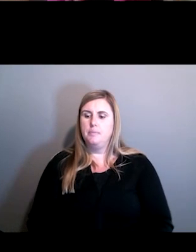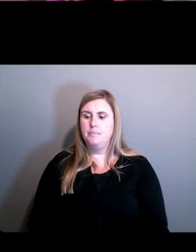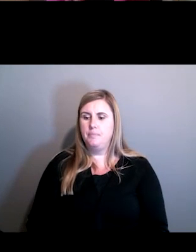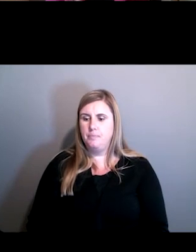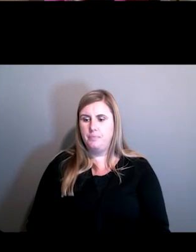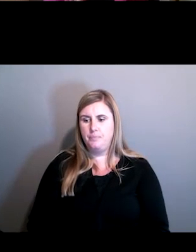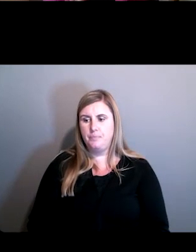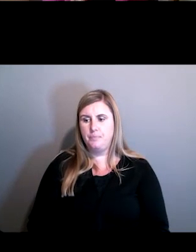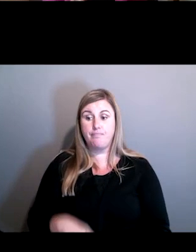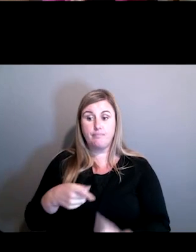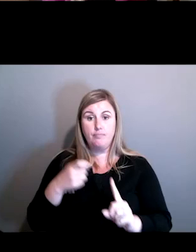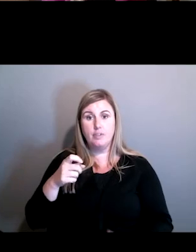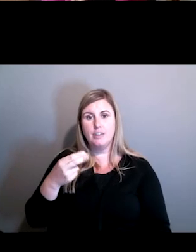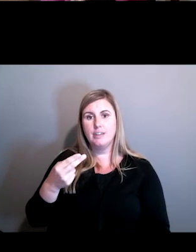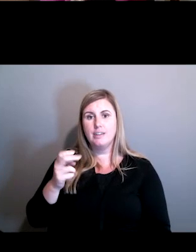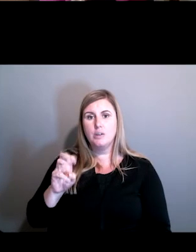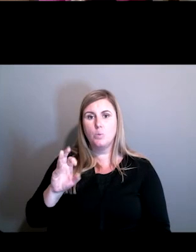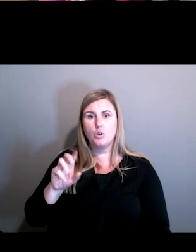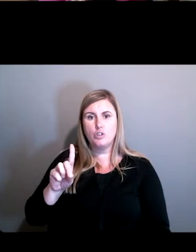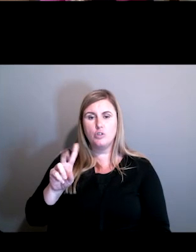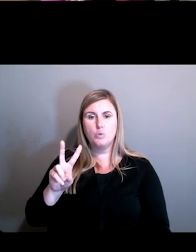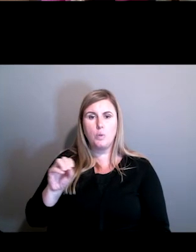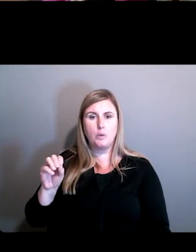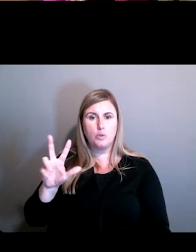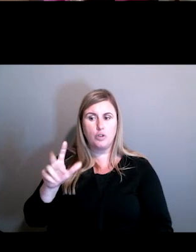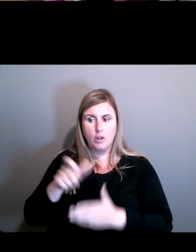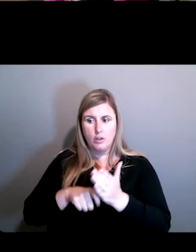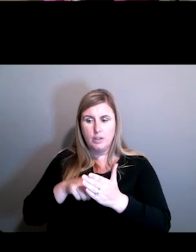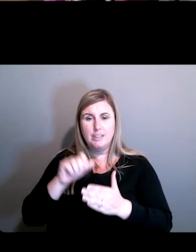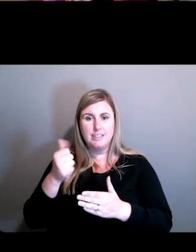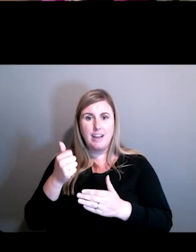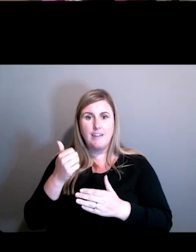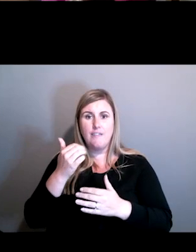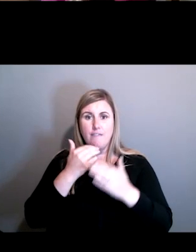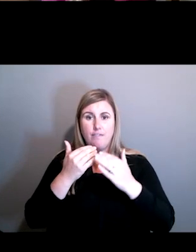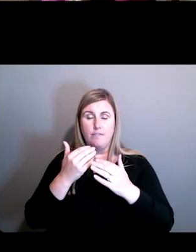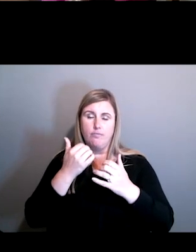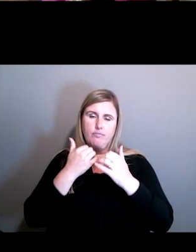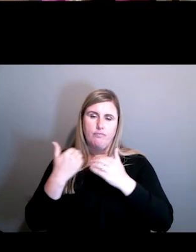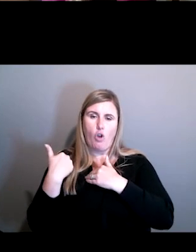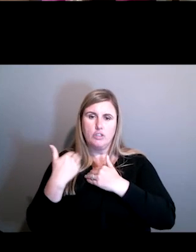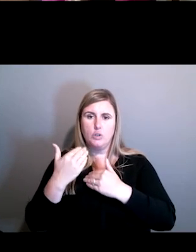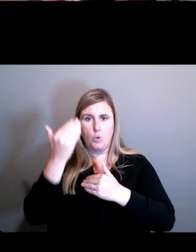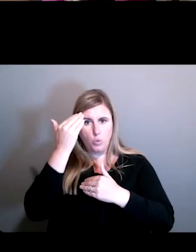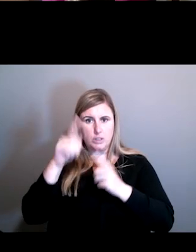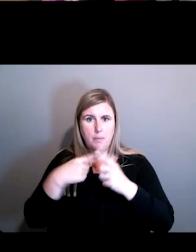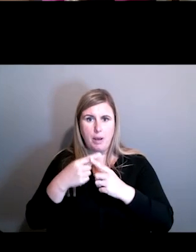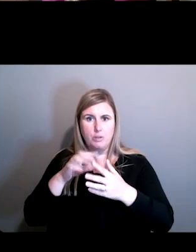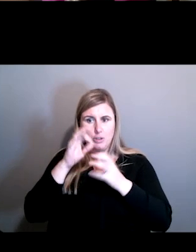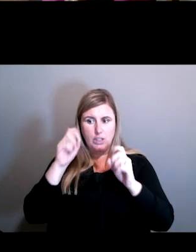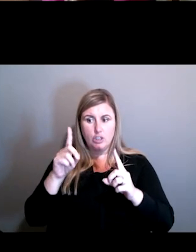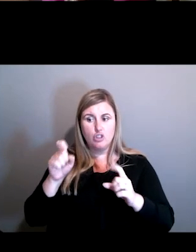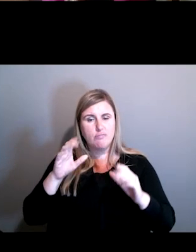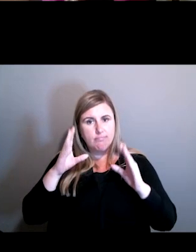So this is from Bill Heward's 2003 article, 10 Faulty Notions About Special Education. Special educators should focus